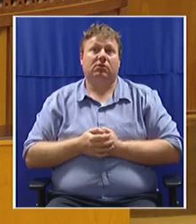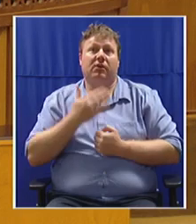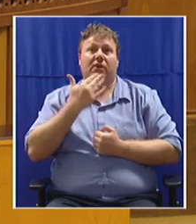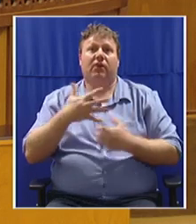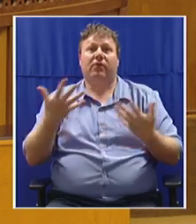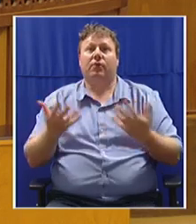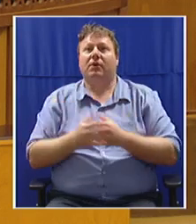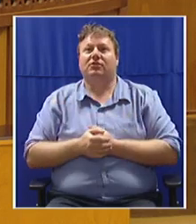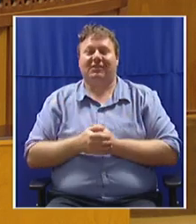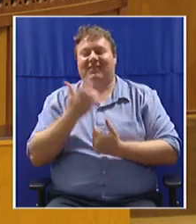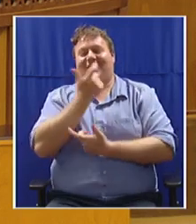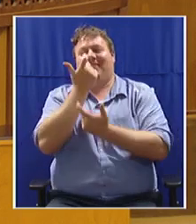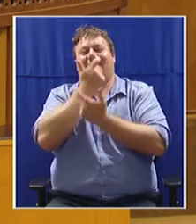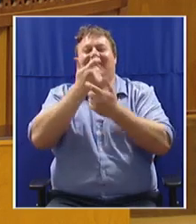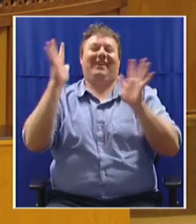much.